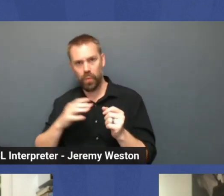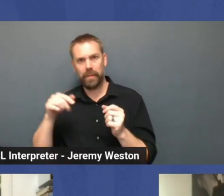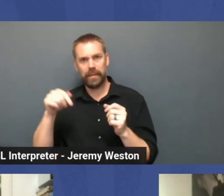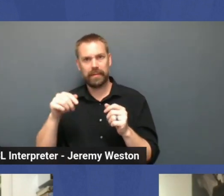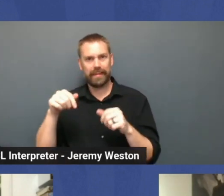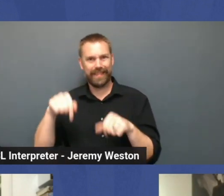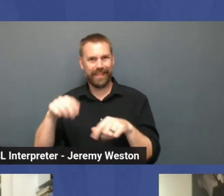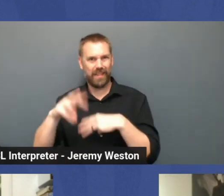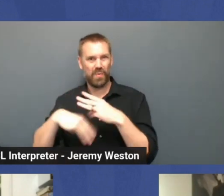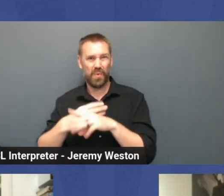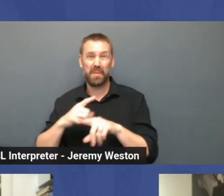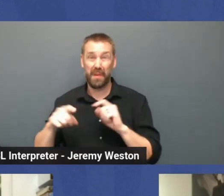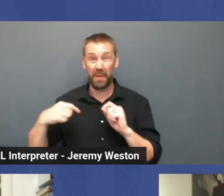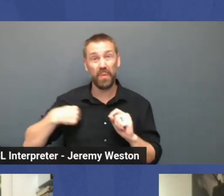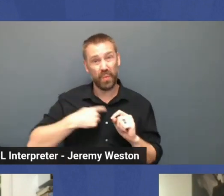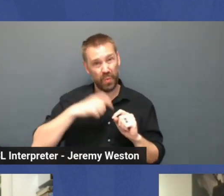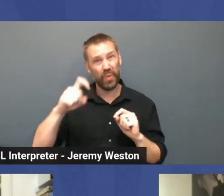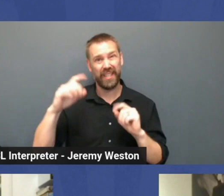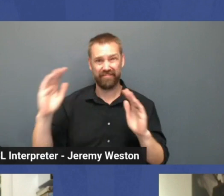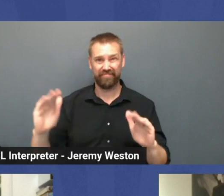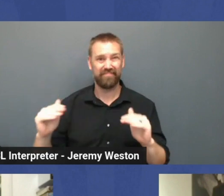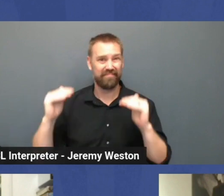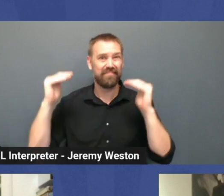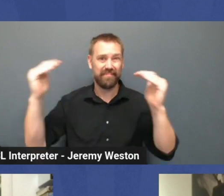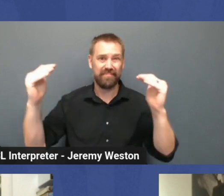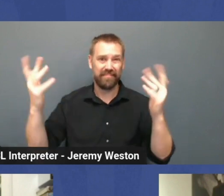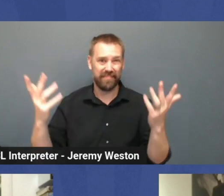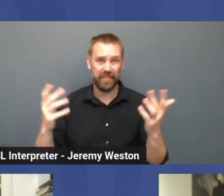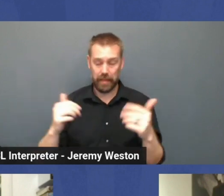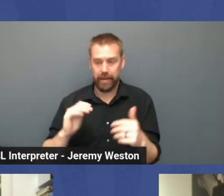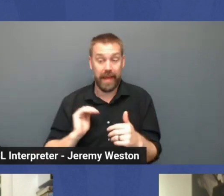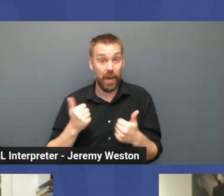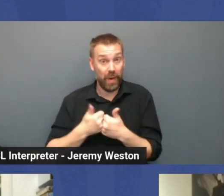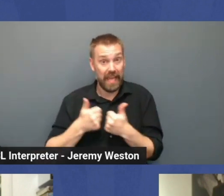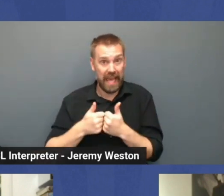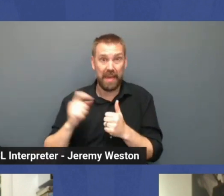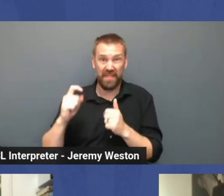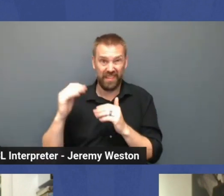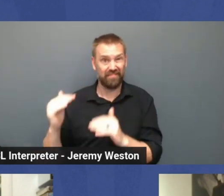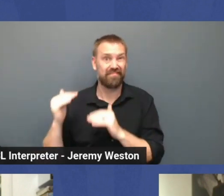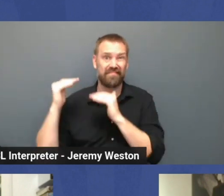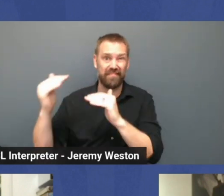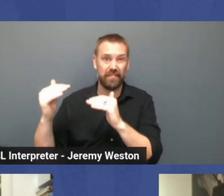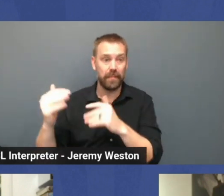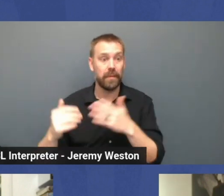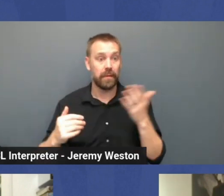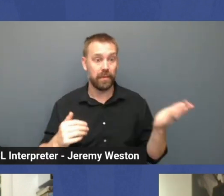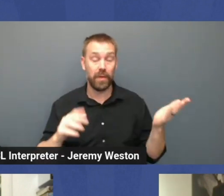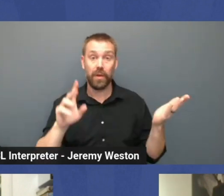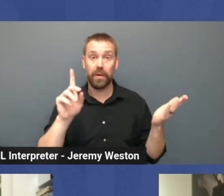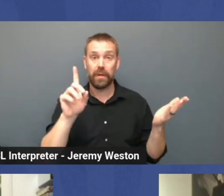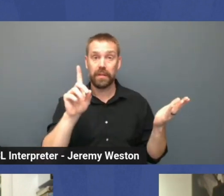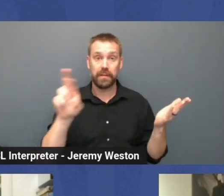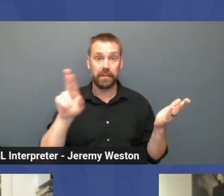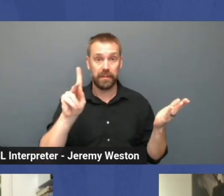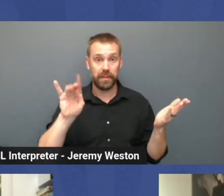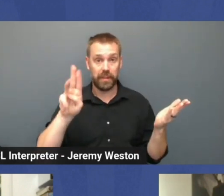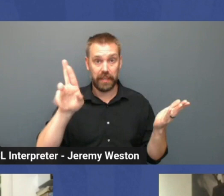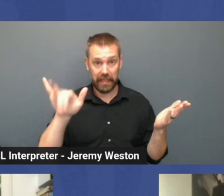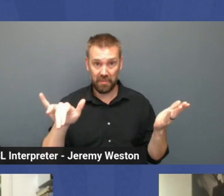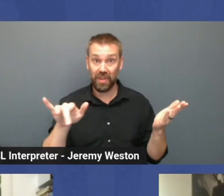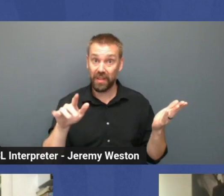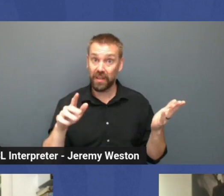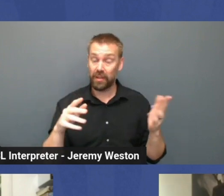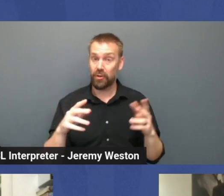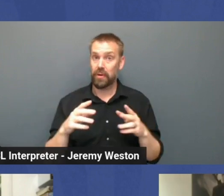step our game up. As Dr. Kimberly has gotten on this call and kind of in a very vulnerable state of expressed,